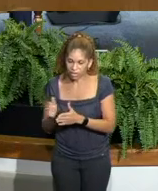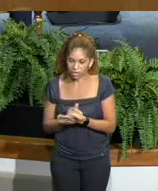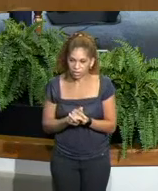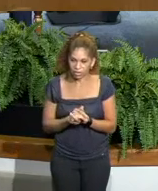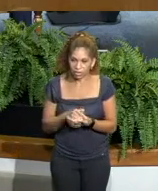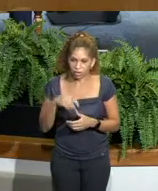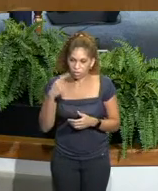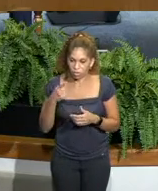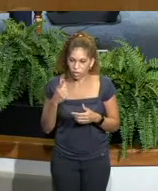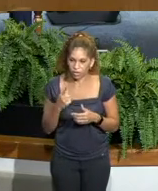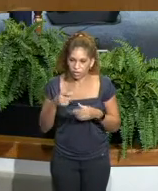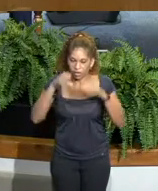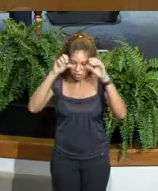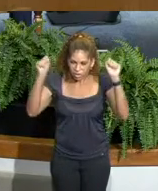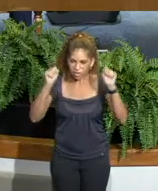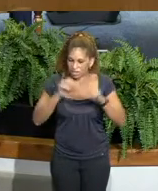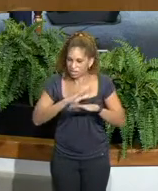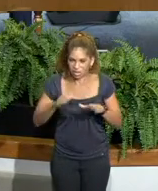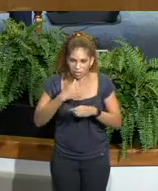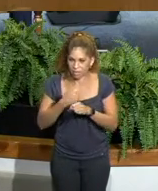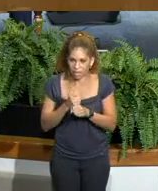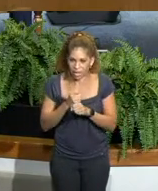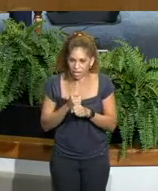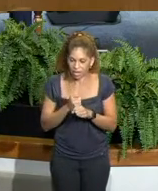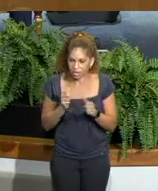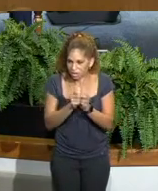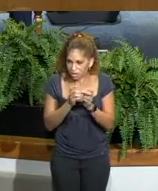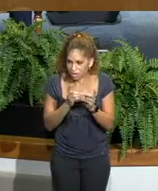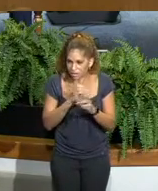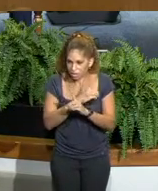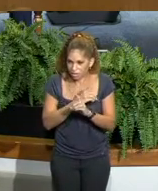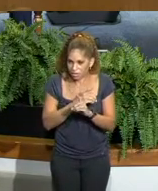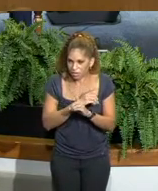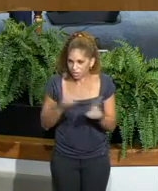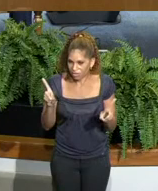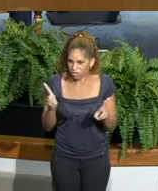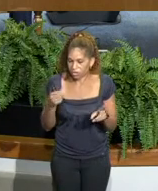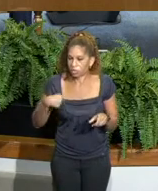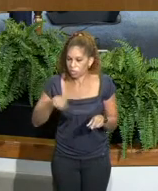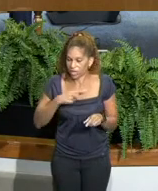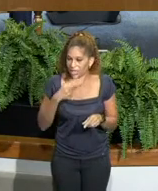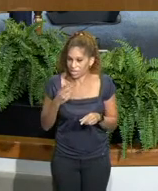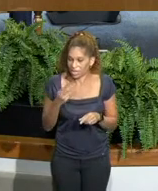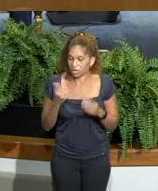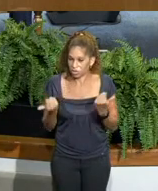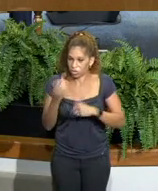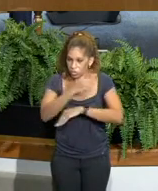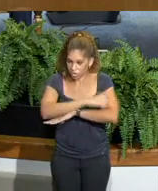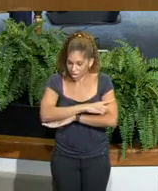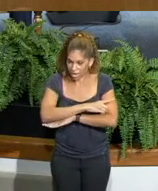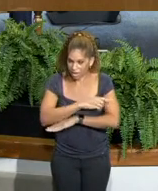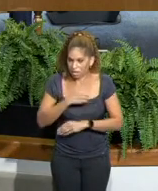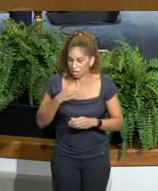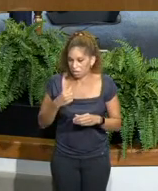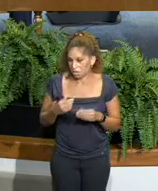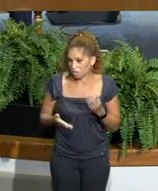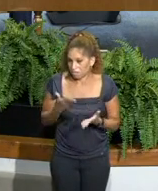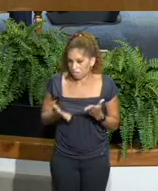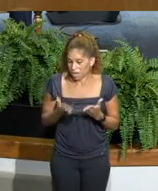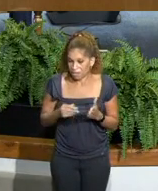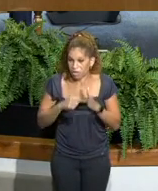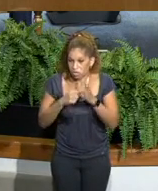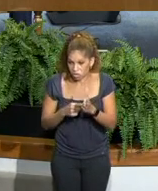not create the divisions we see today. They may have exploited them, and a plan of